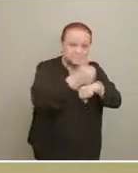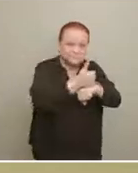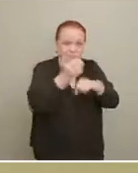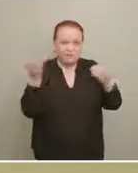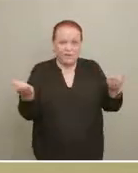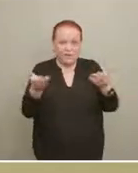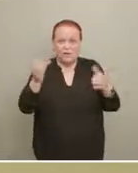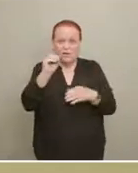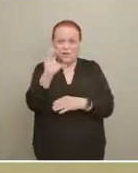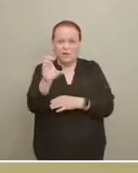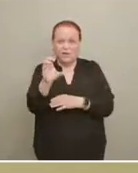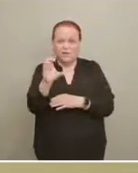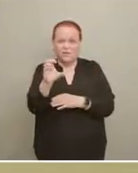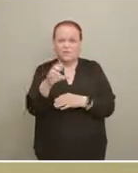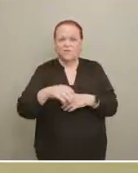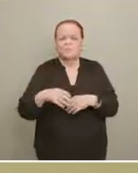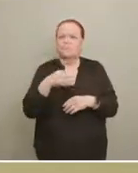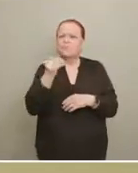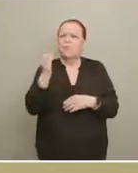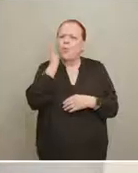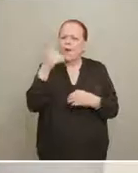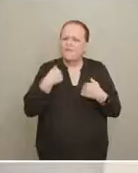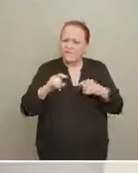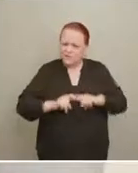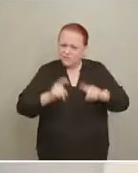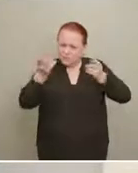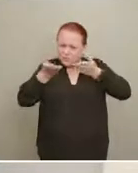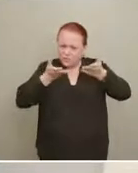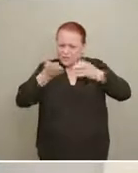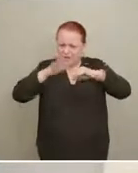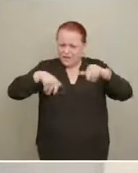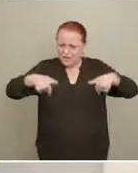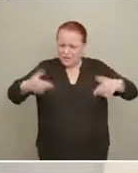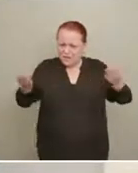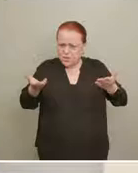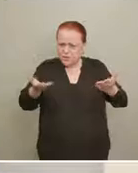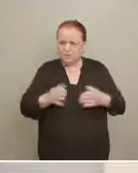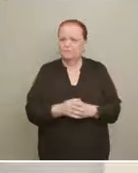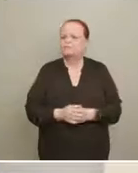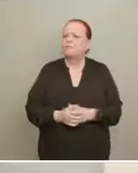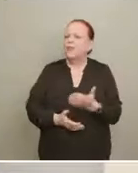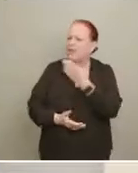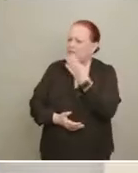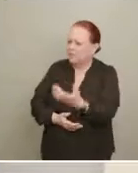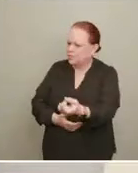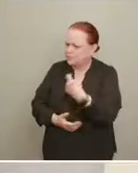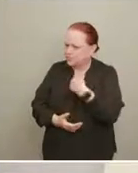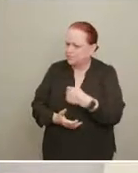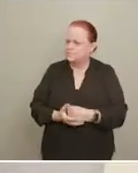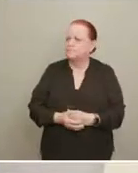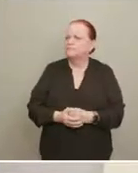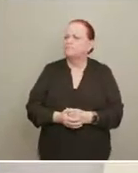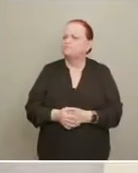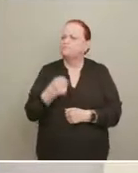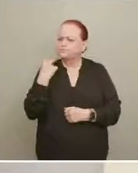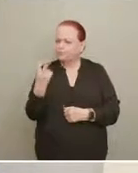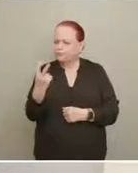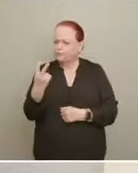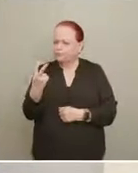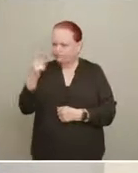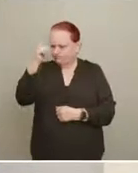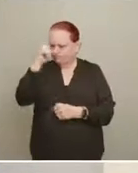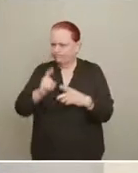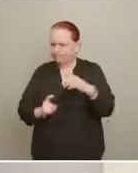so, how are those services different from what you have here? Yeah, thanks for the question. Two responses come up for